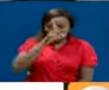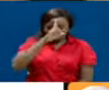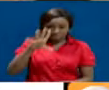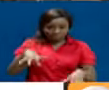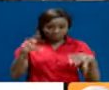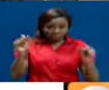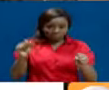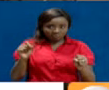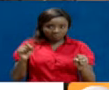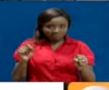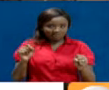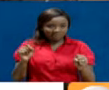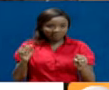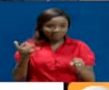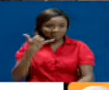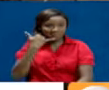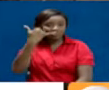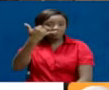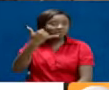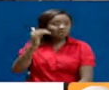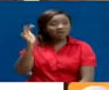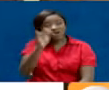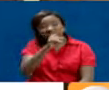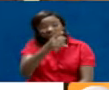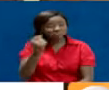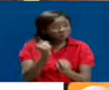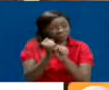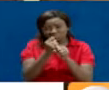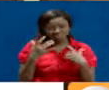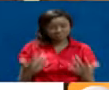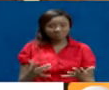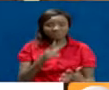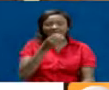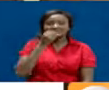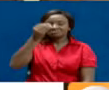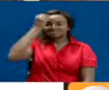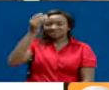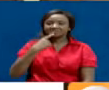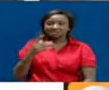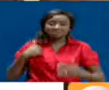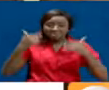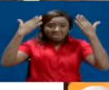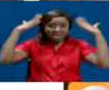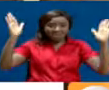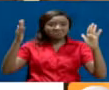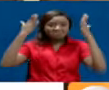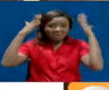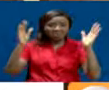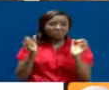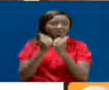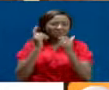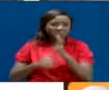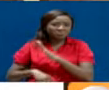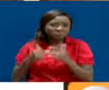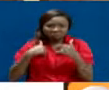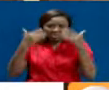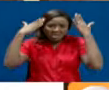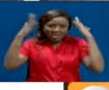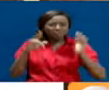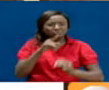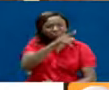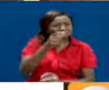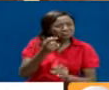Inspector General, and I asked him, what is that you're doing? He pretended and told me that he didn't know what was happening. He told